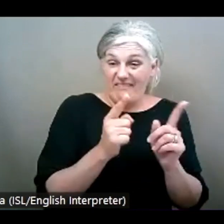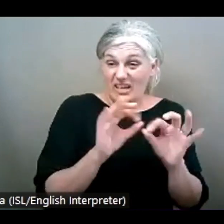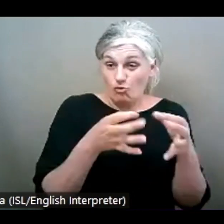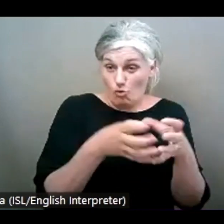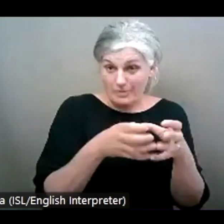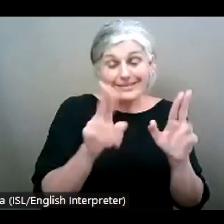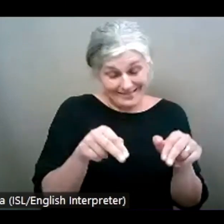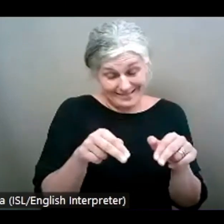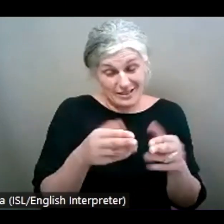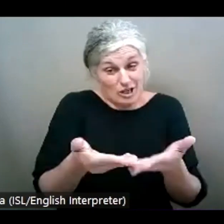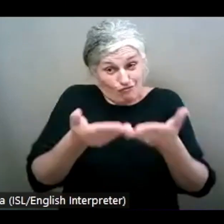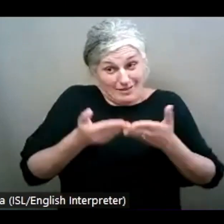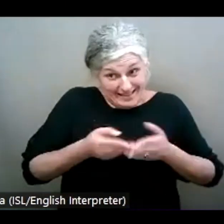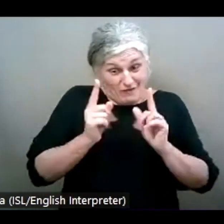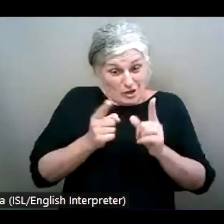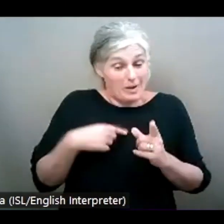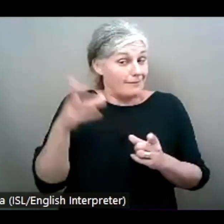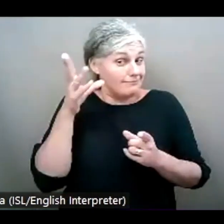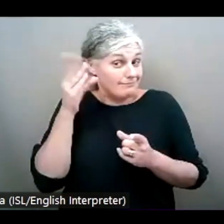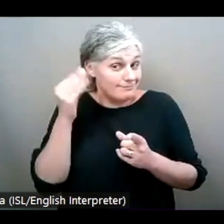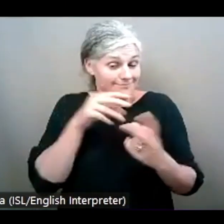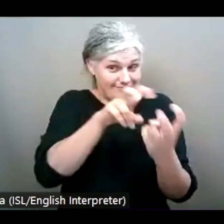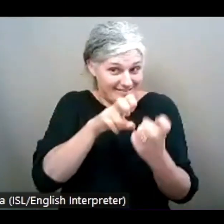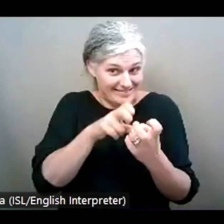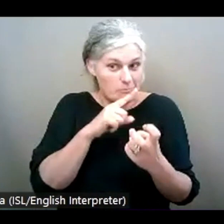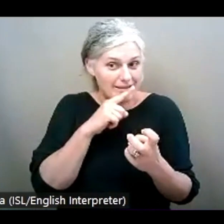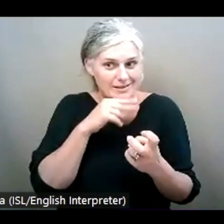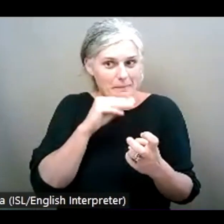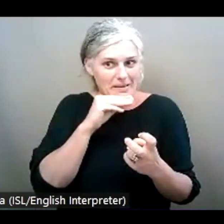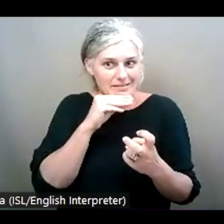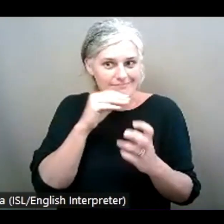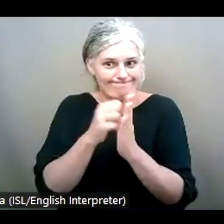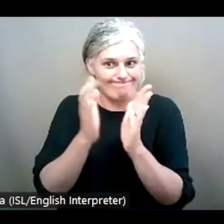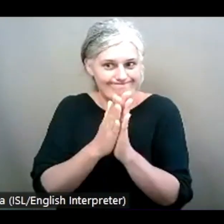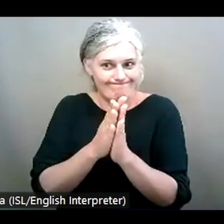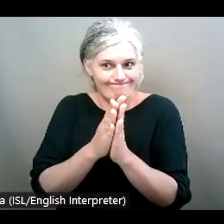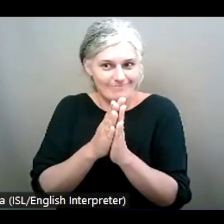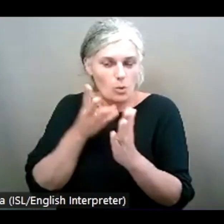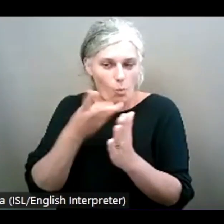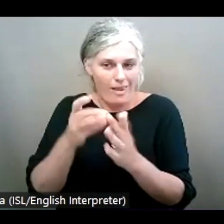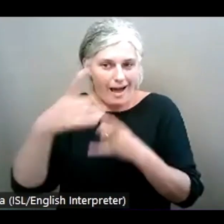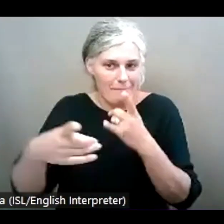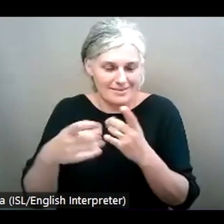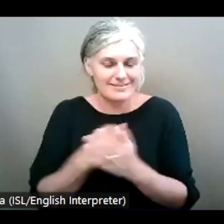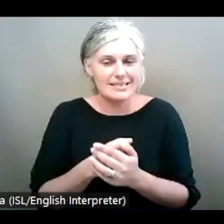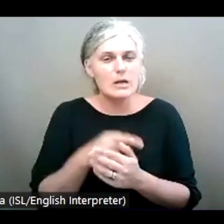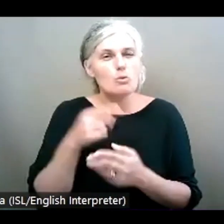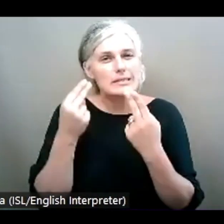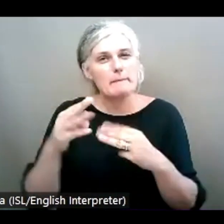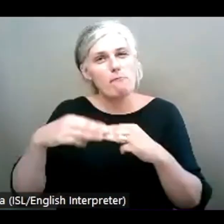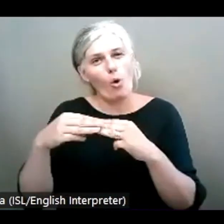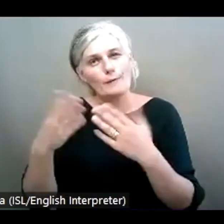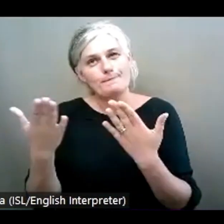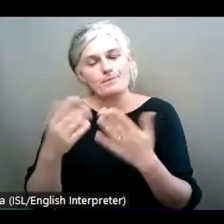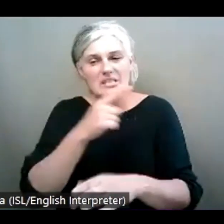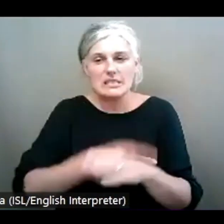our advice, doesn't mean you can hear our advice, doesn't mean you need to take it. And I think that's one issue too. So yeah, I think we need to have a